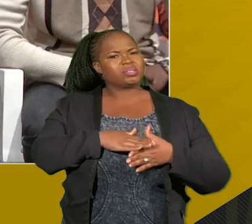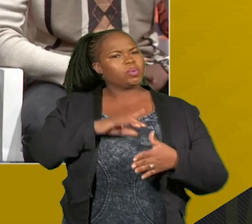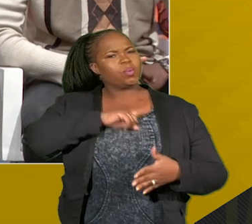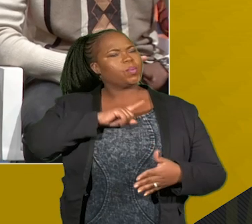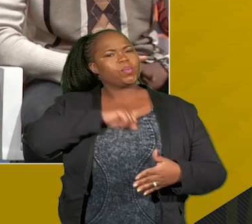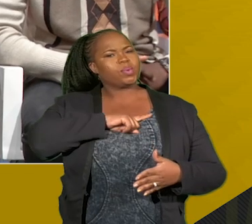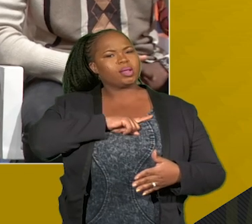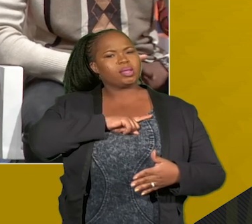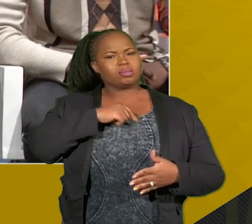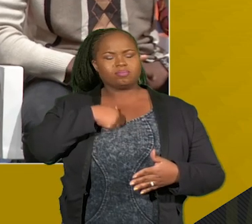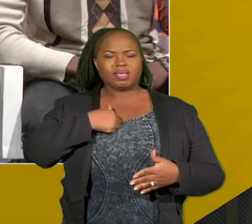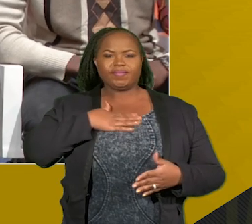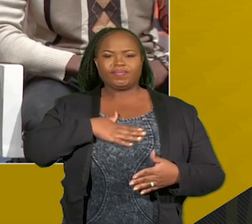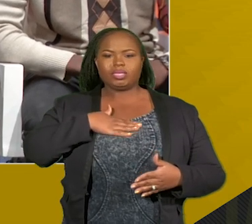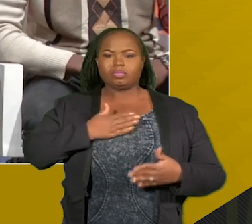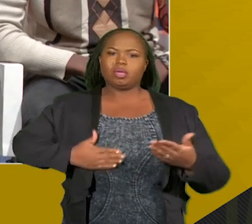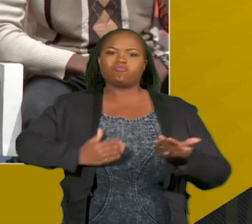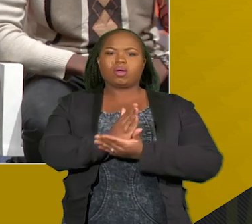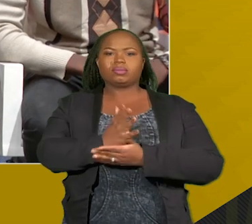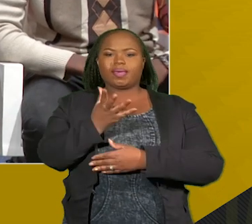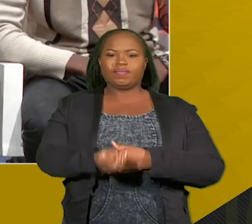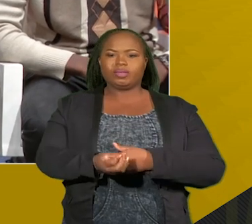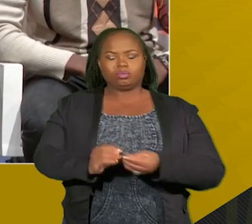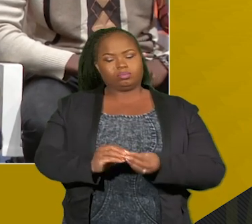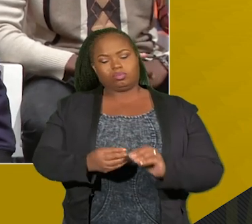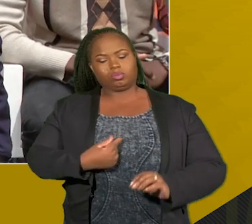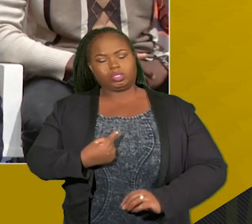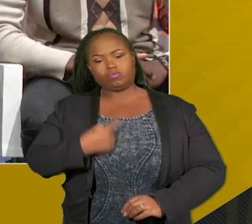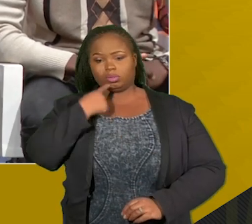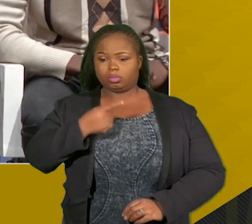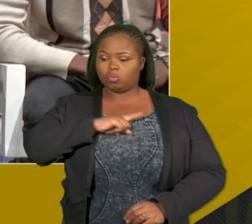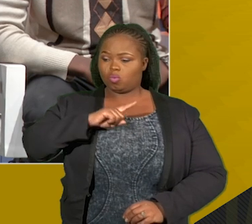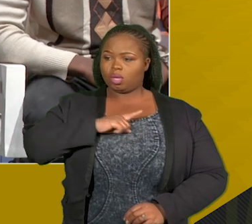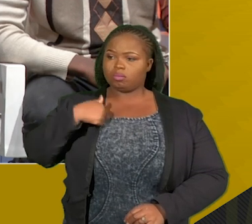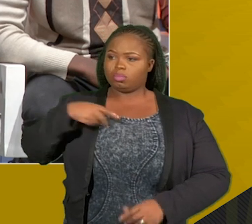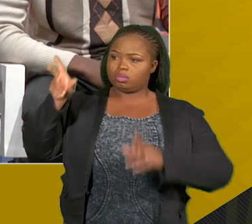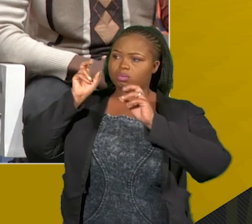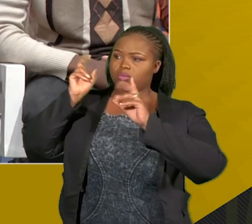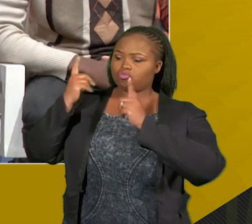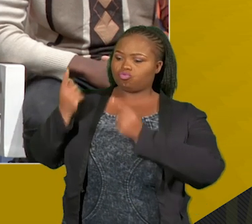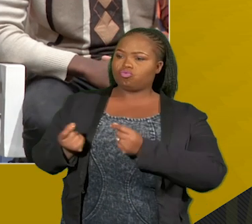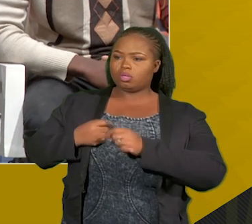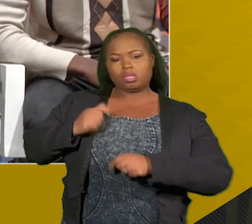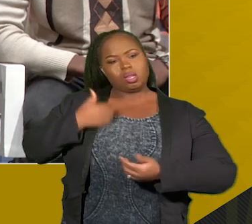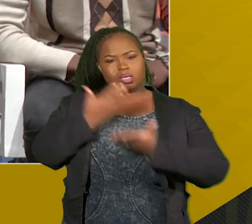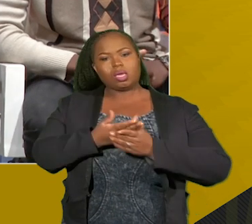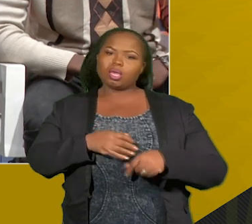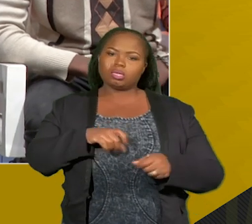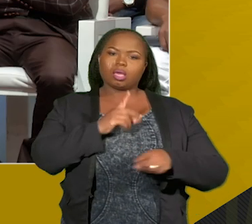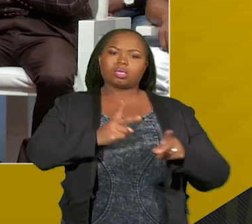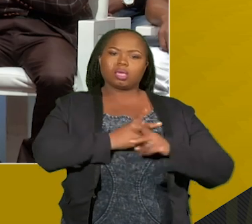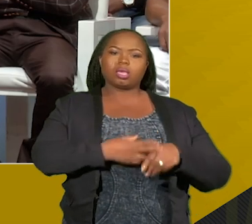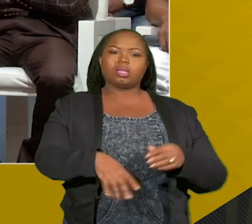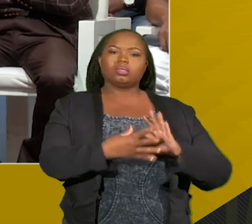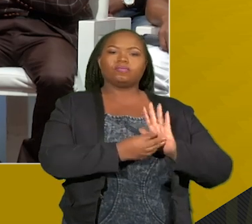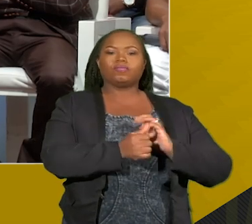the right or maybe to correct yourself and say, because of this, I can do it as well. Mm.